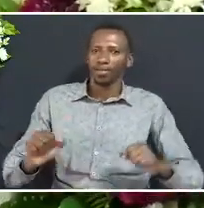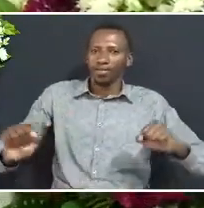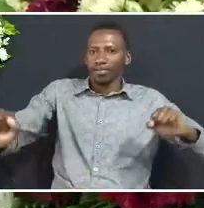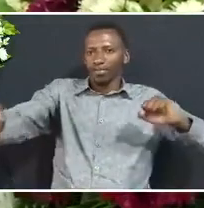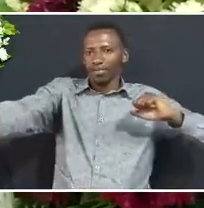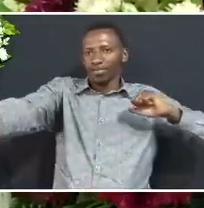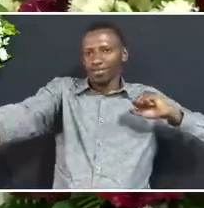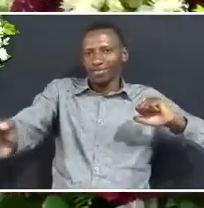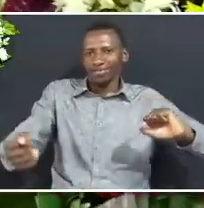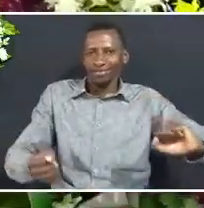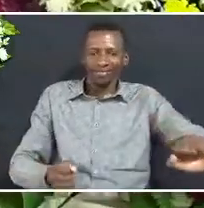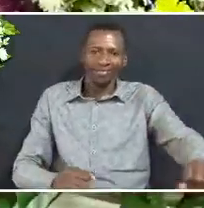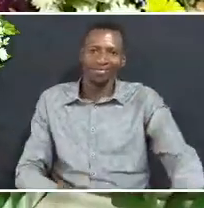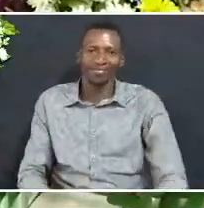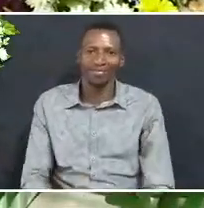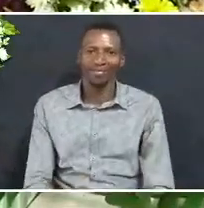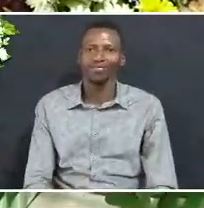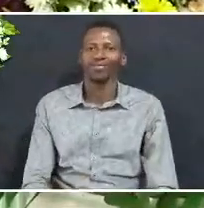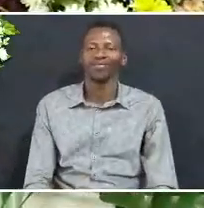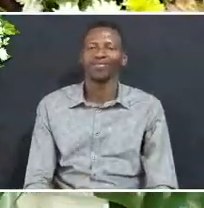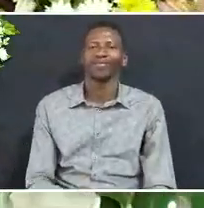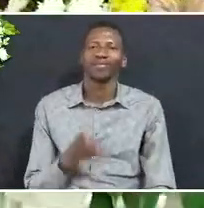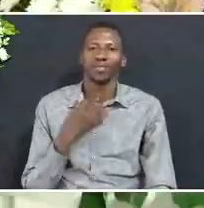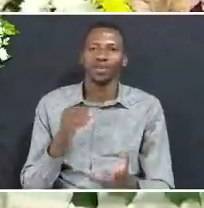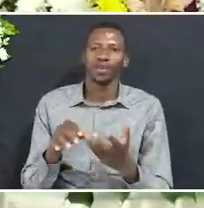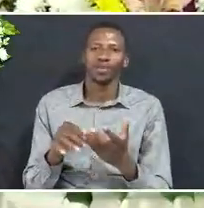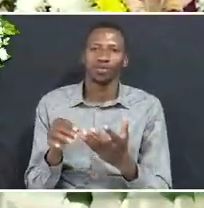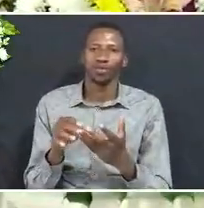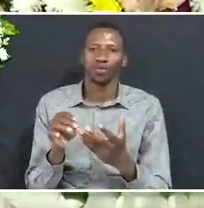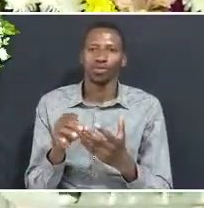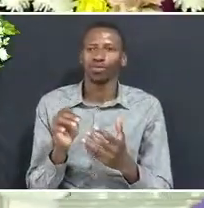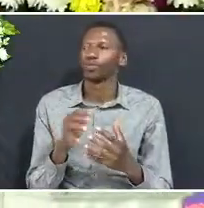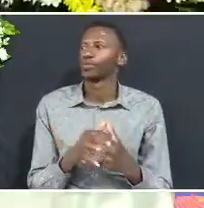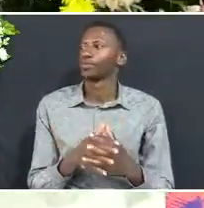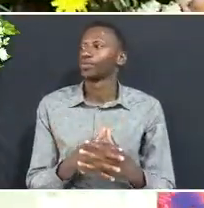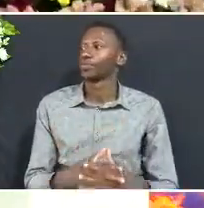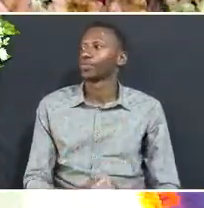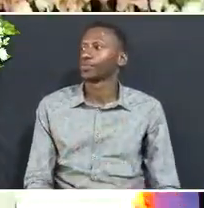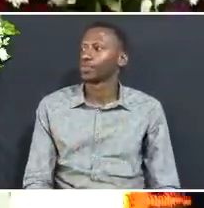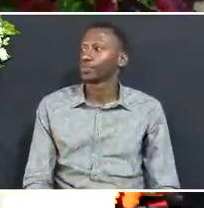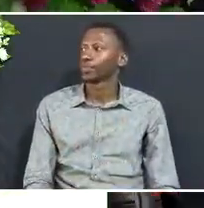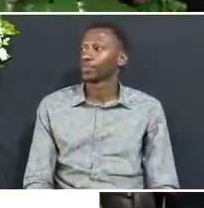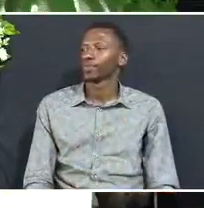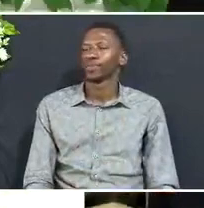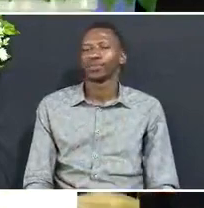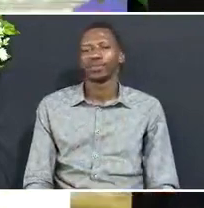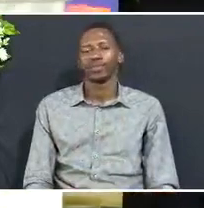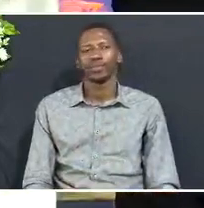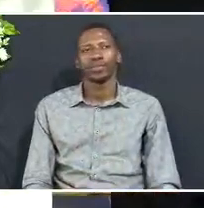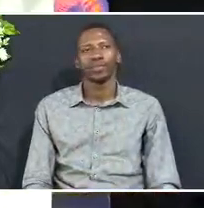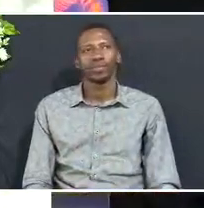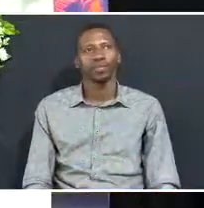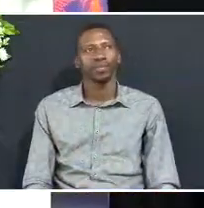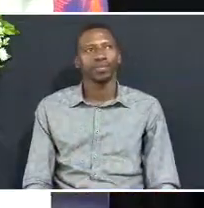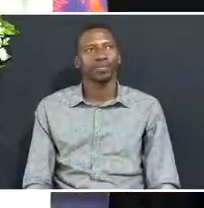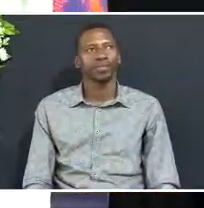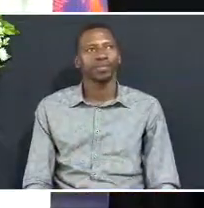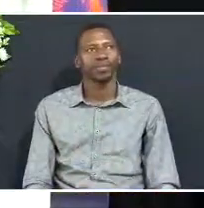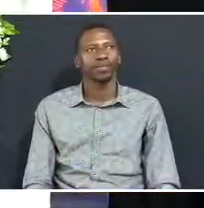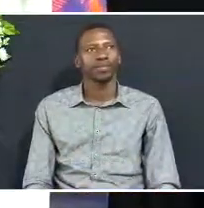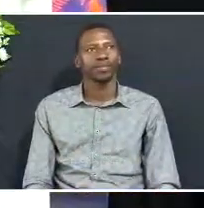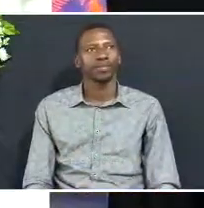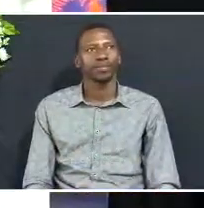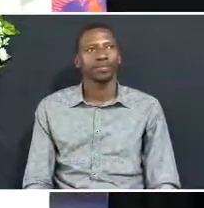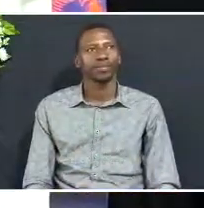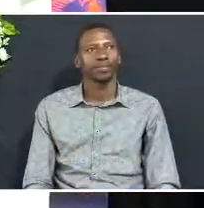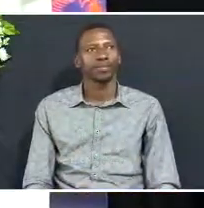Can I choose? Because I can connect and choose. Come. Come, my sister, this other